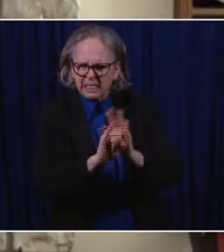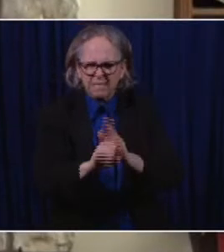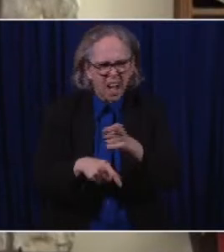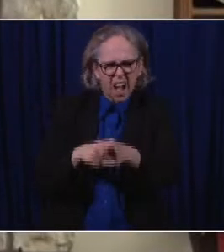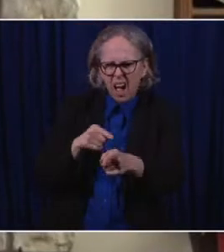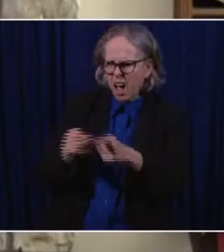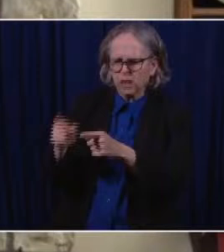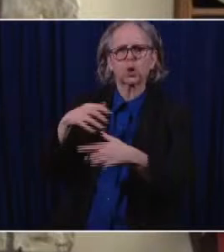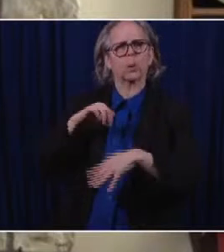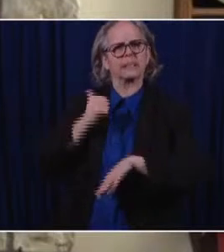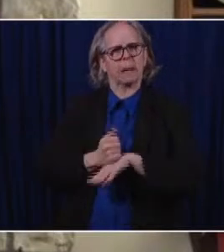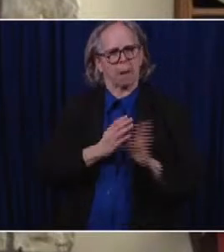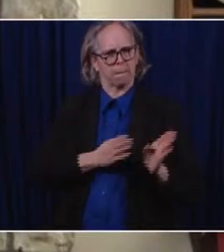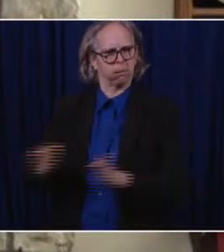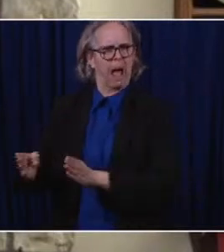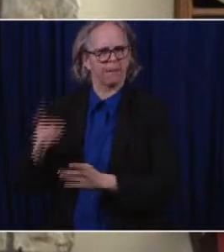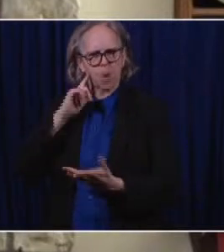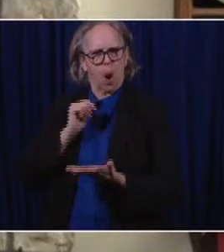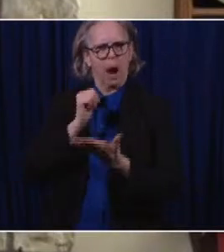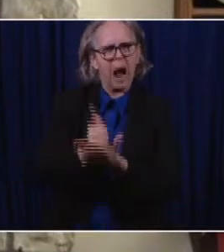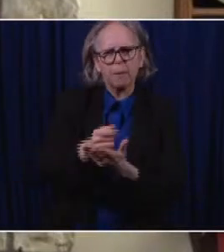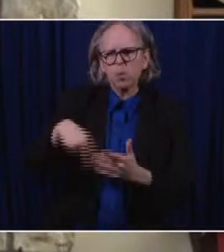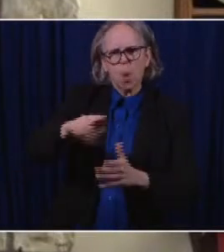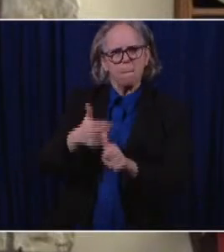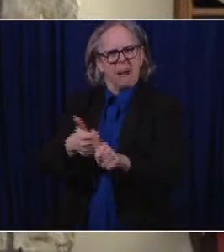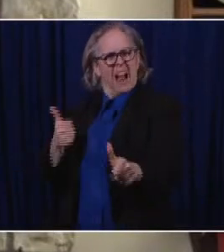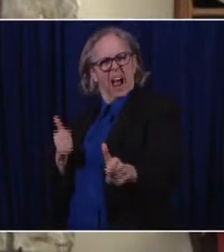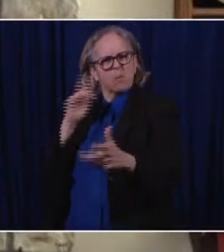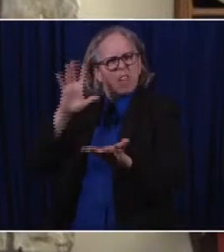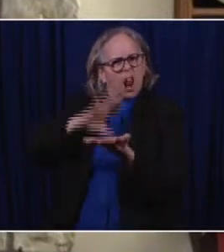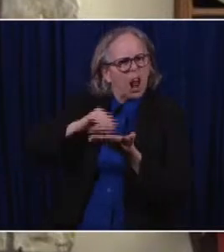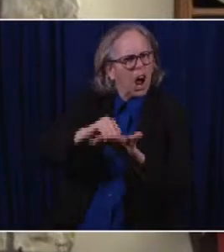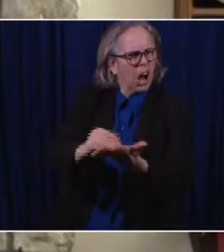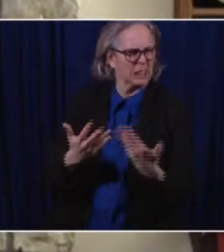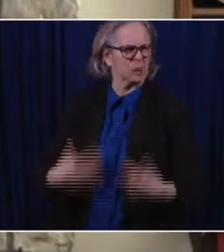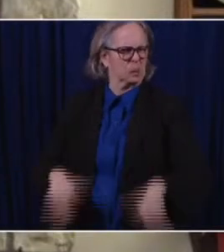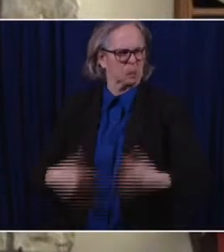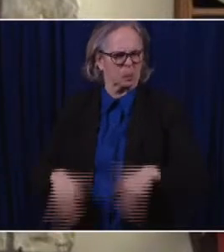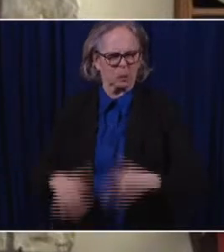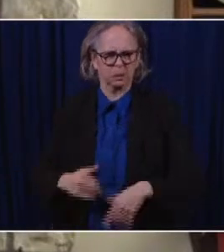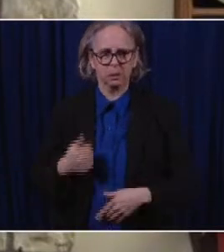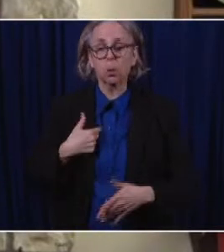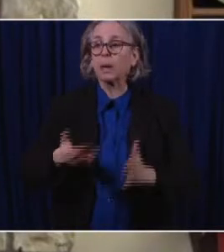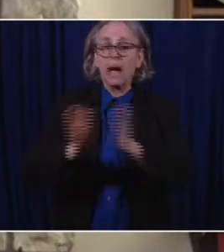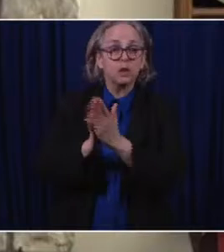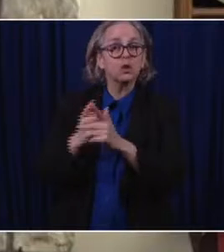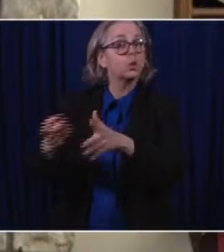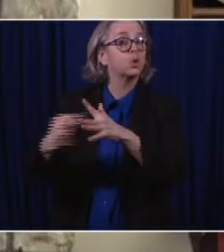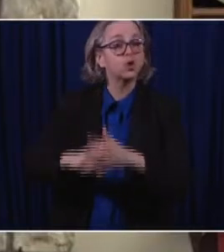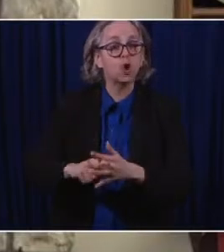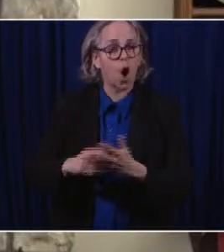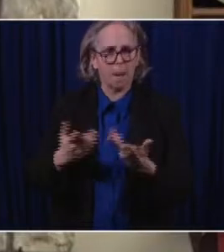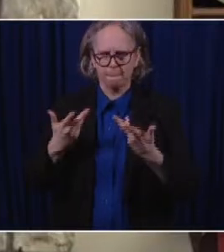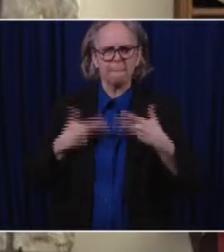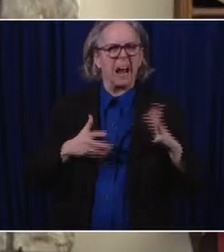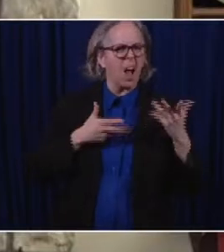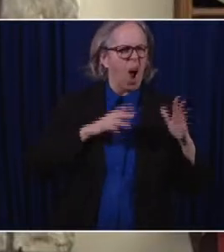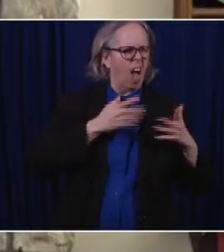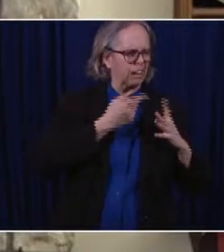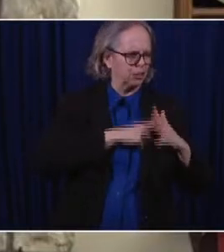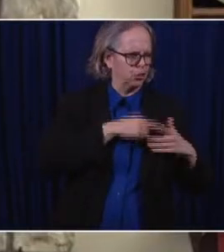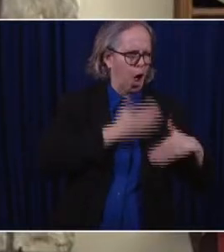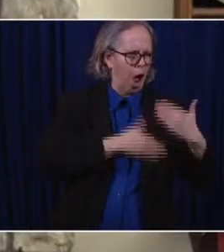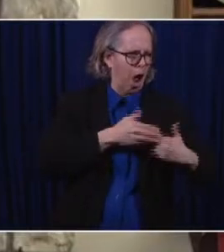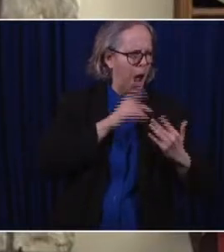I'm asking each school district to start working on this plan. I know many of them have already worked on it. But